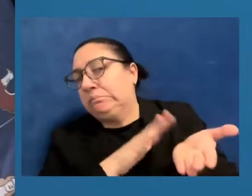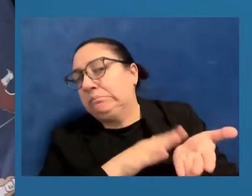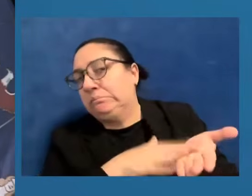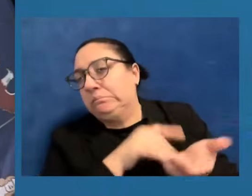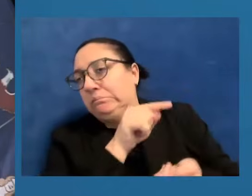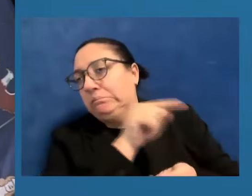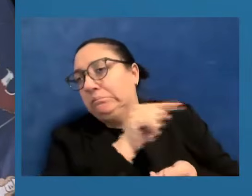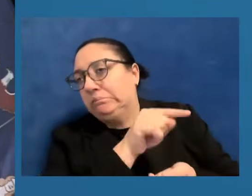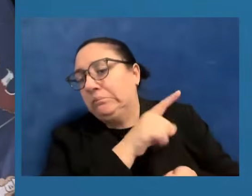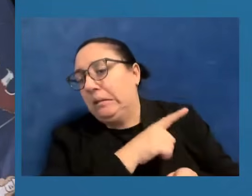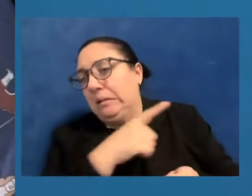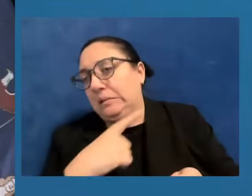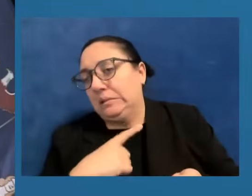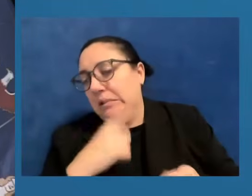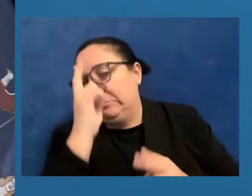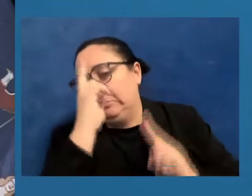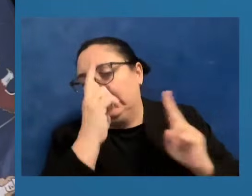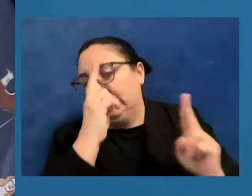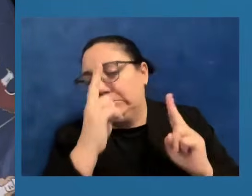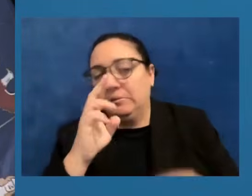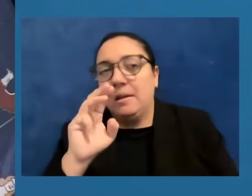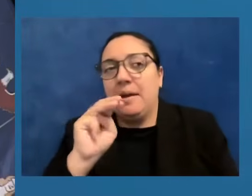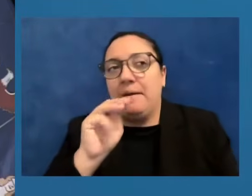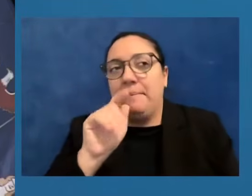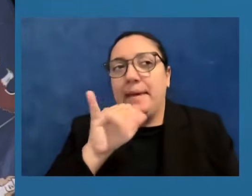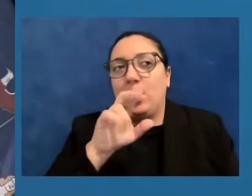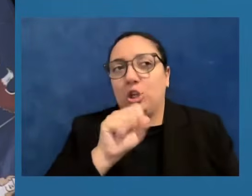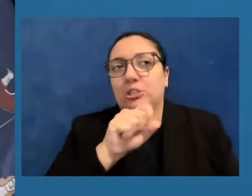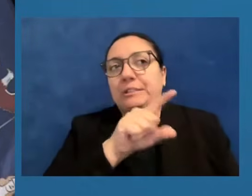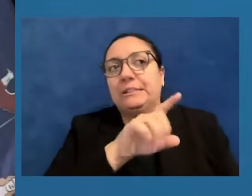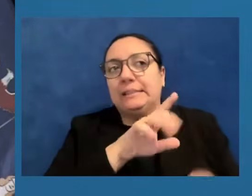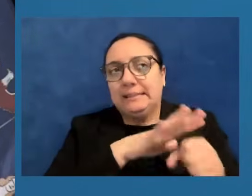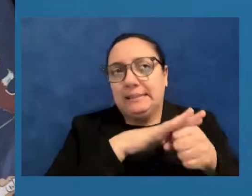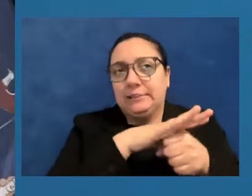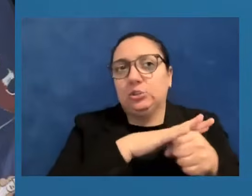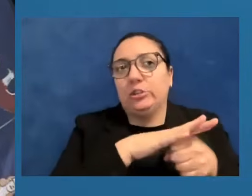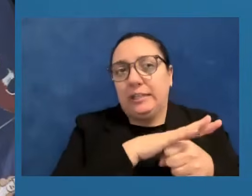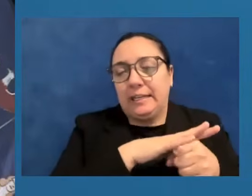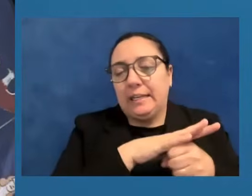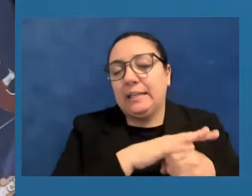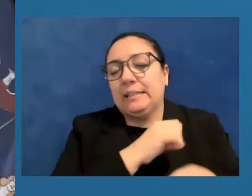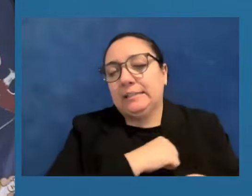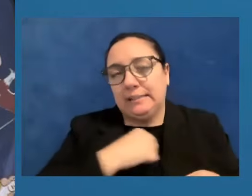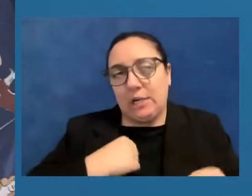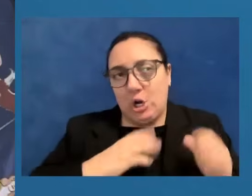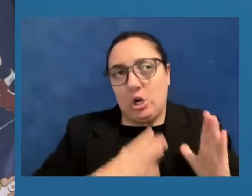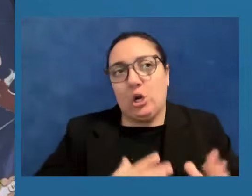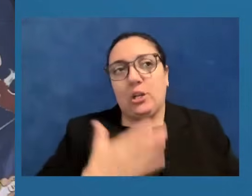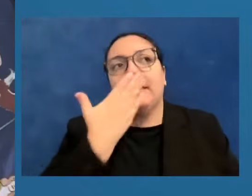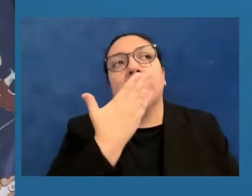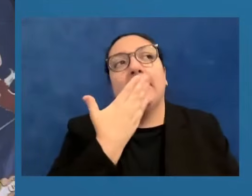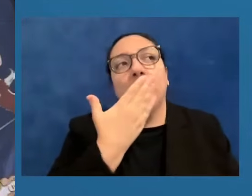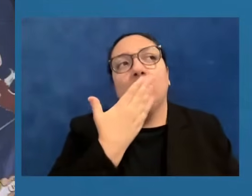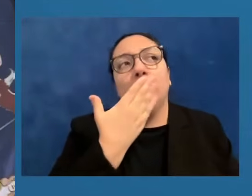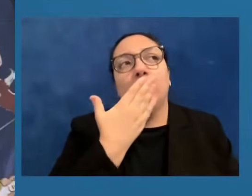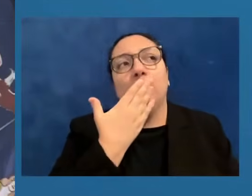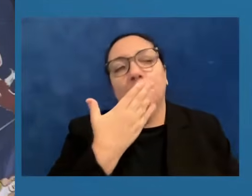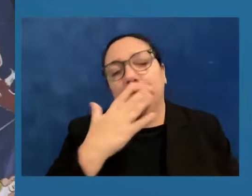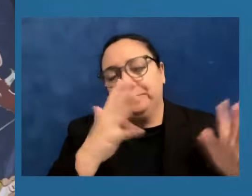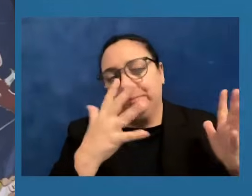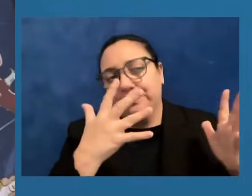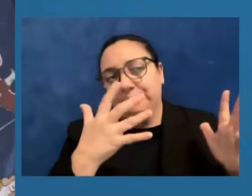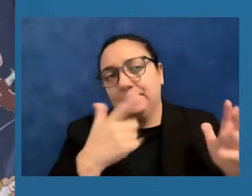you know this is Senator Mayor's district. Thank you, Senator Mayor. Good